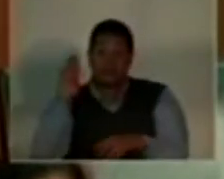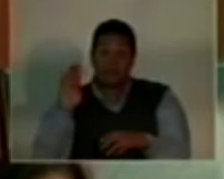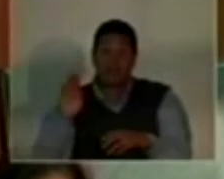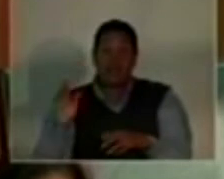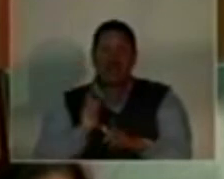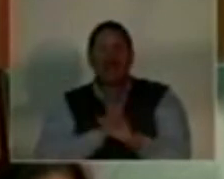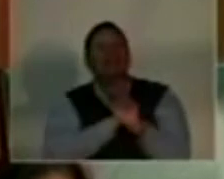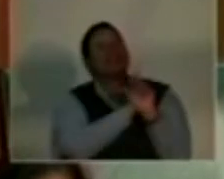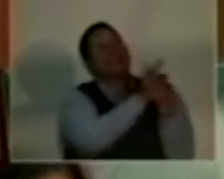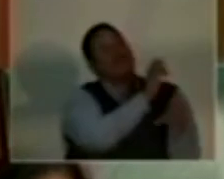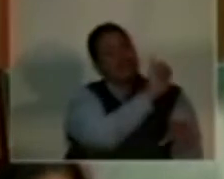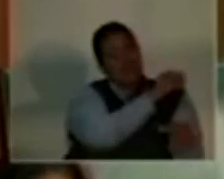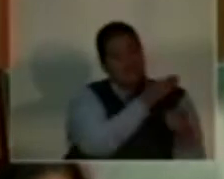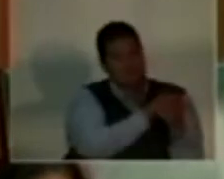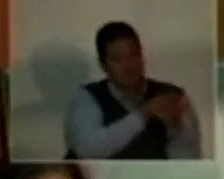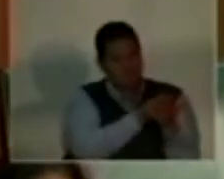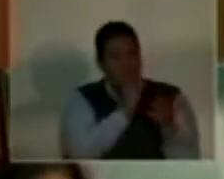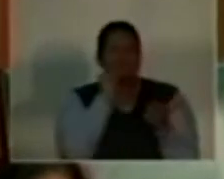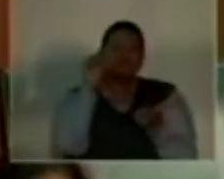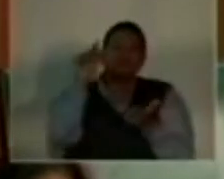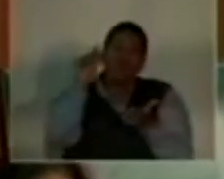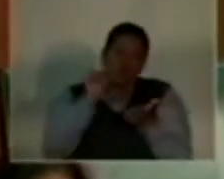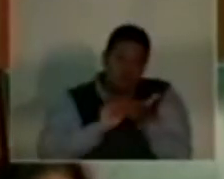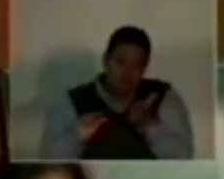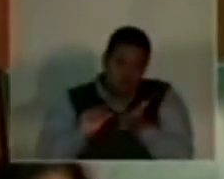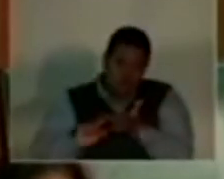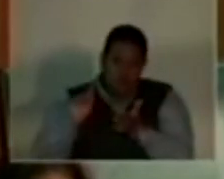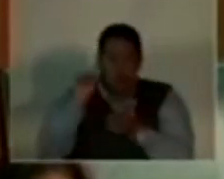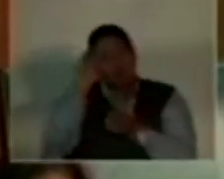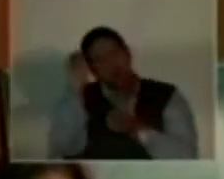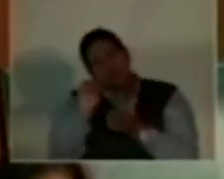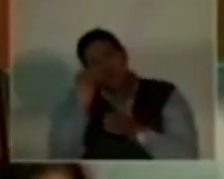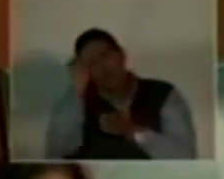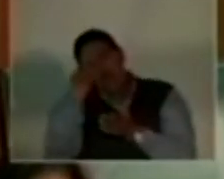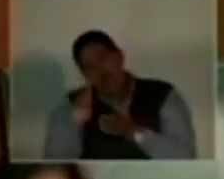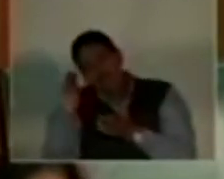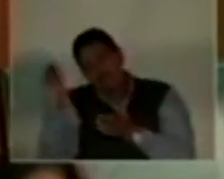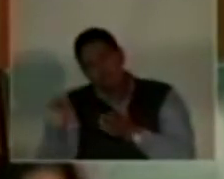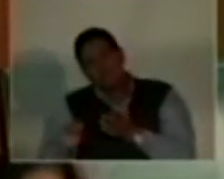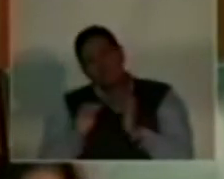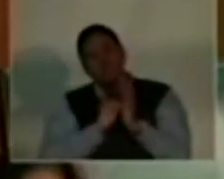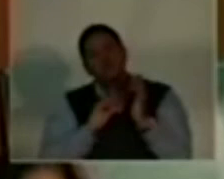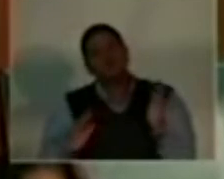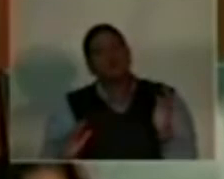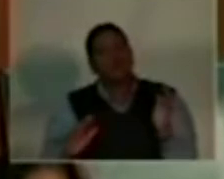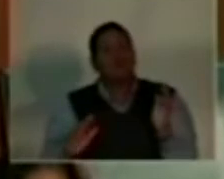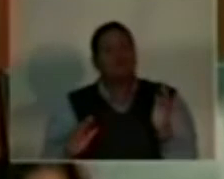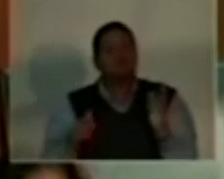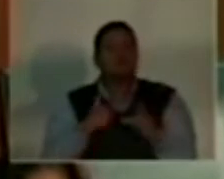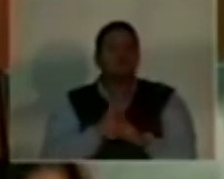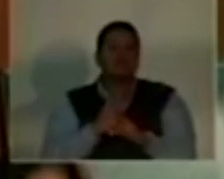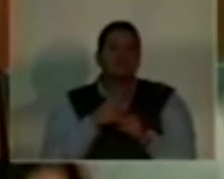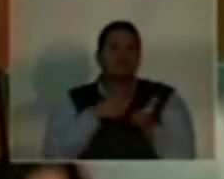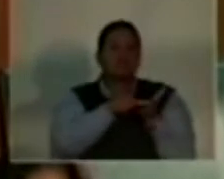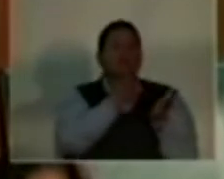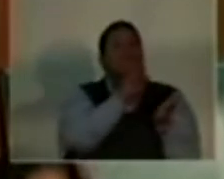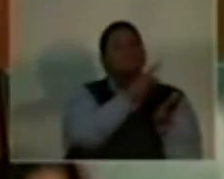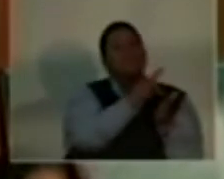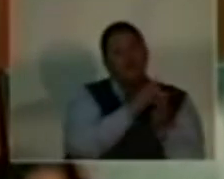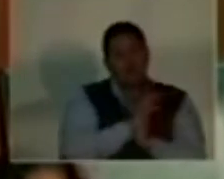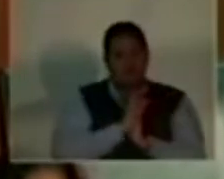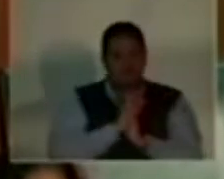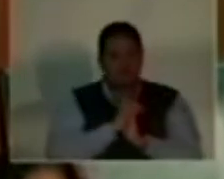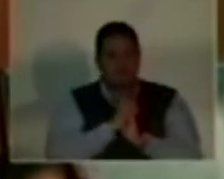that at concessionary rates, 1%, 1.5% to students, to be paid back